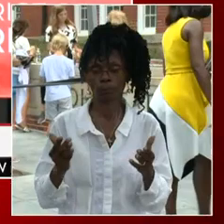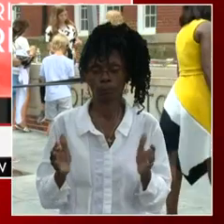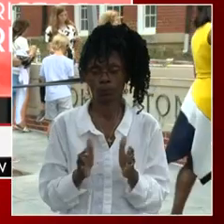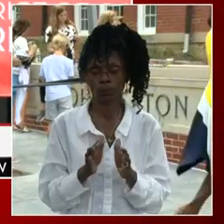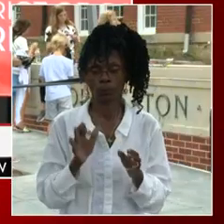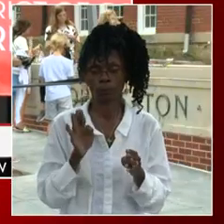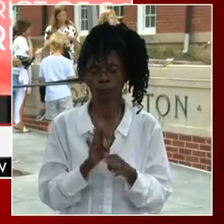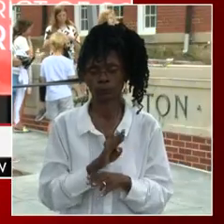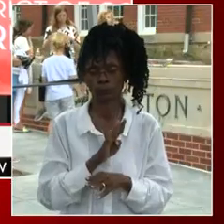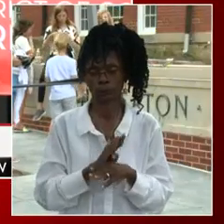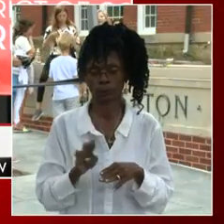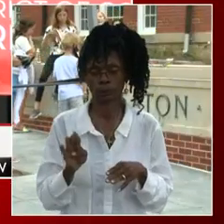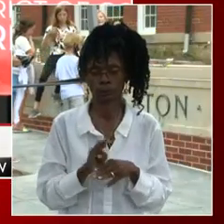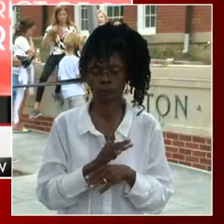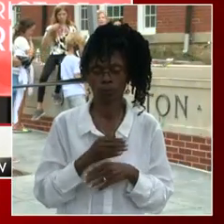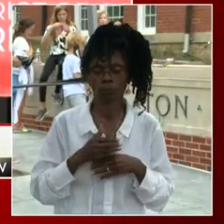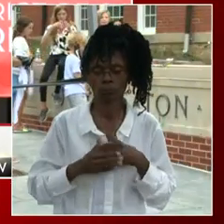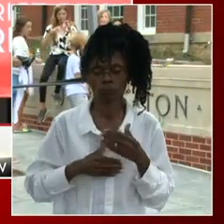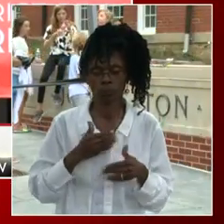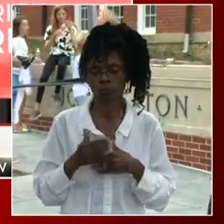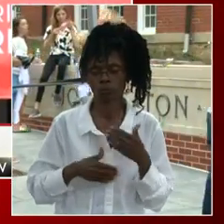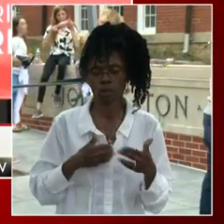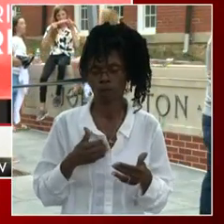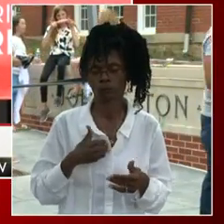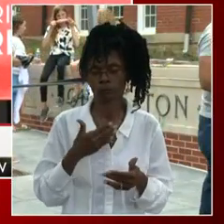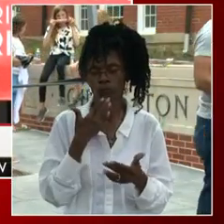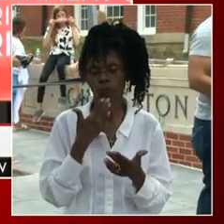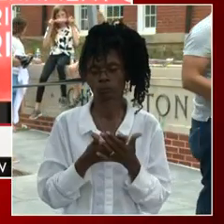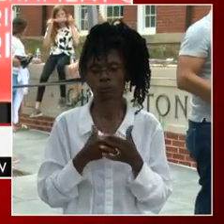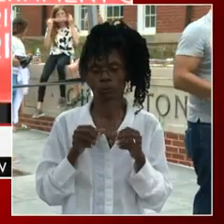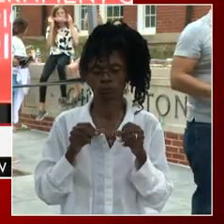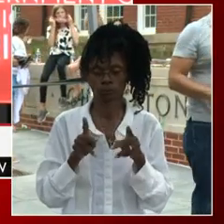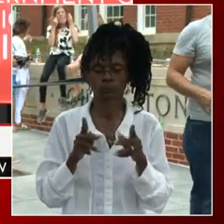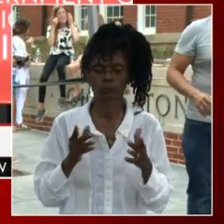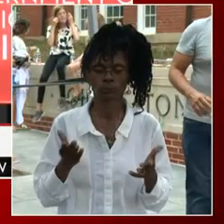their fair shot in our city. I'm proud to report that